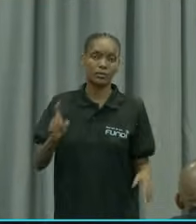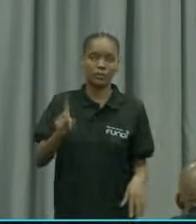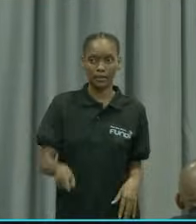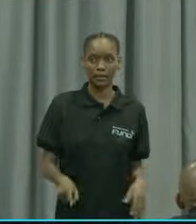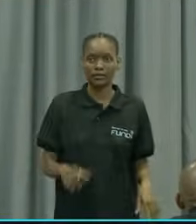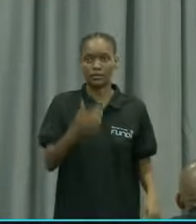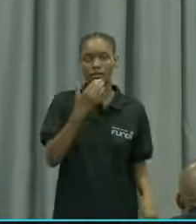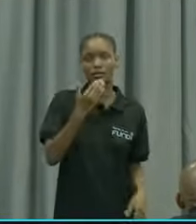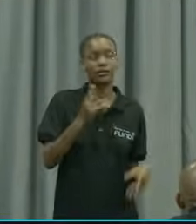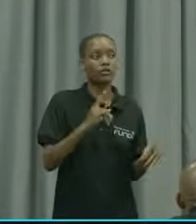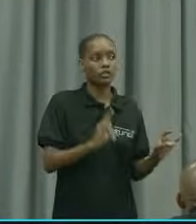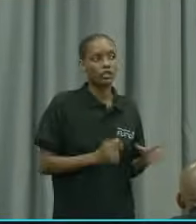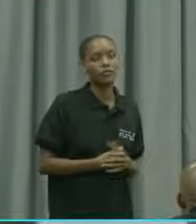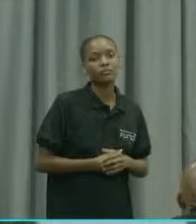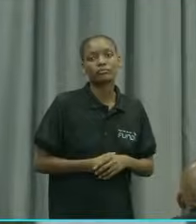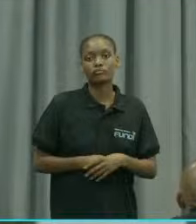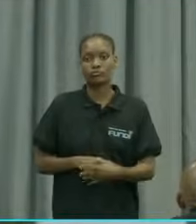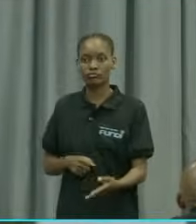you, Chair.